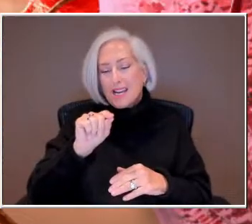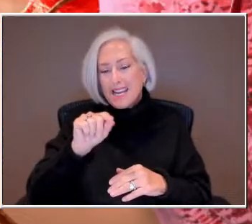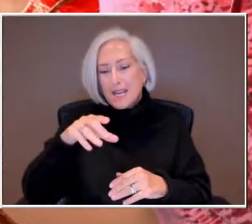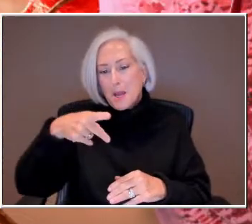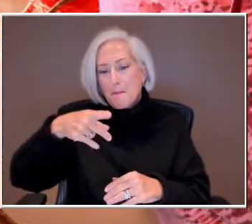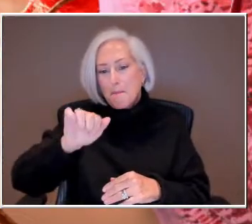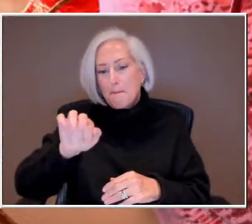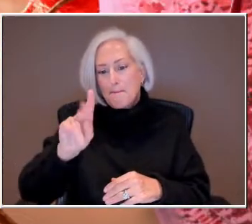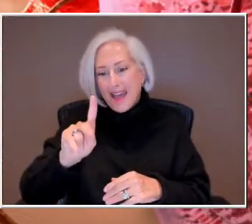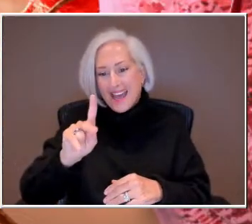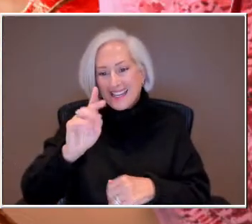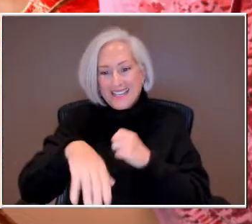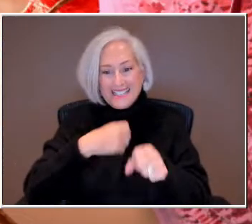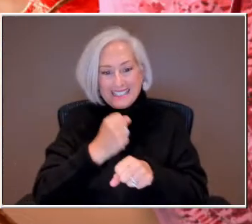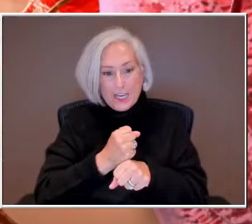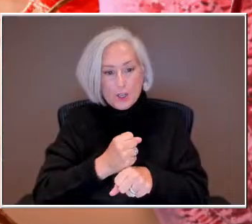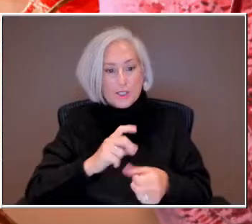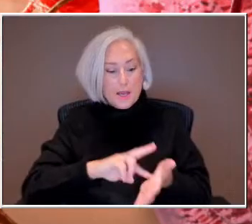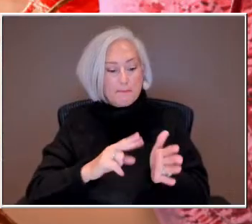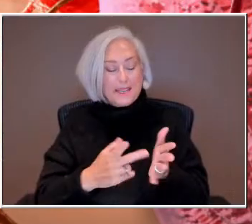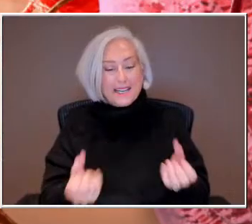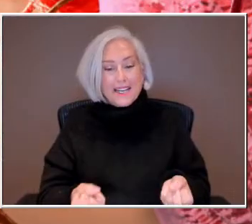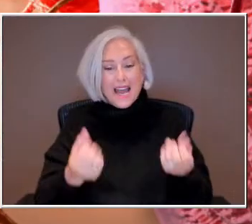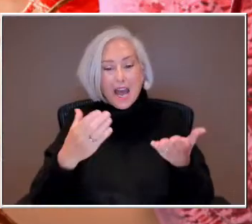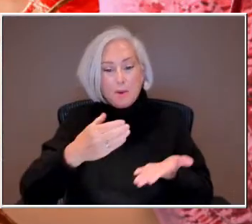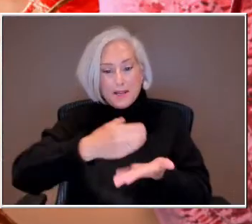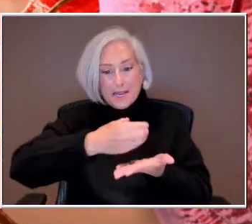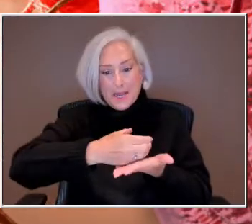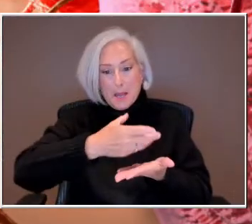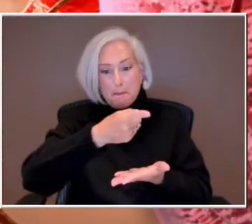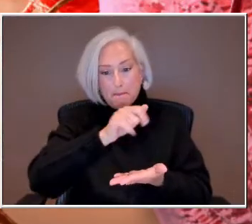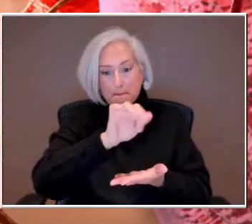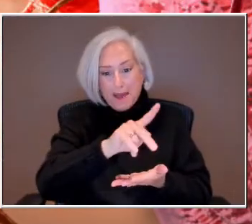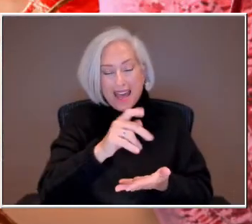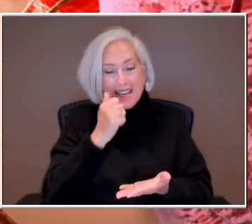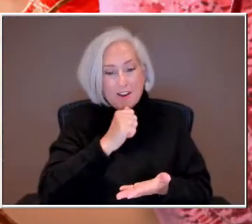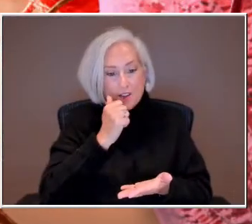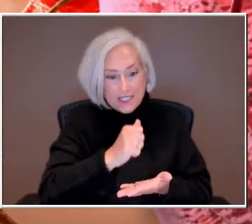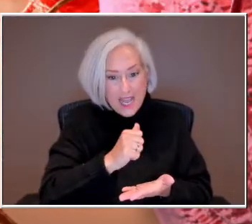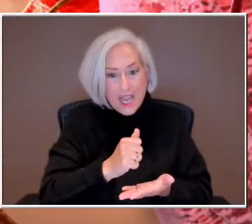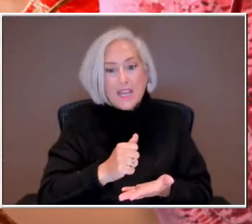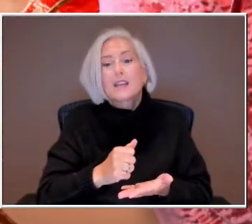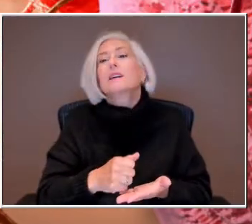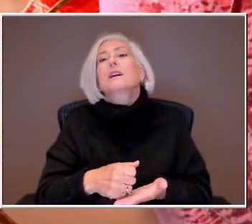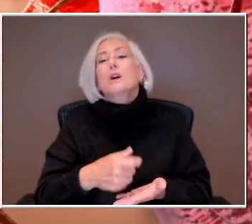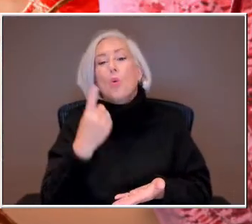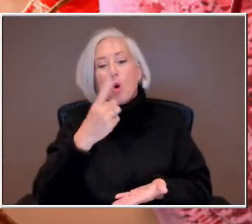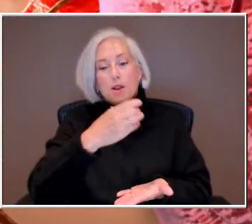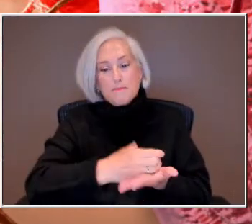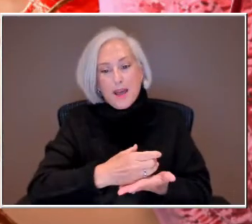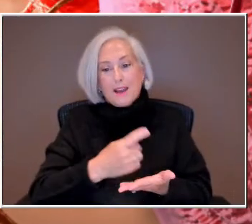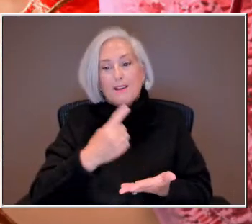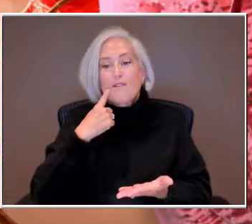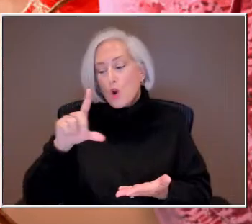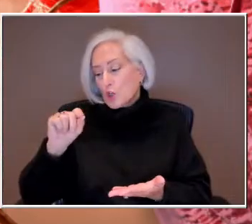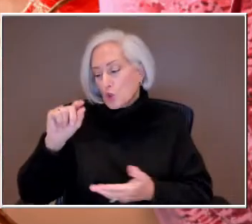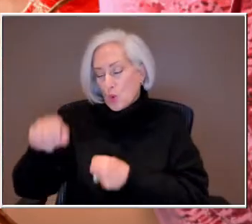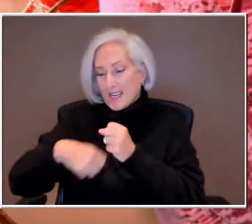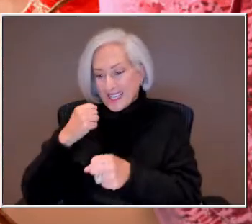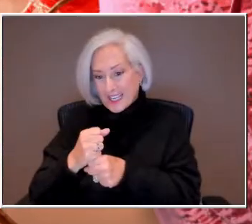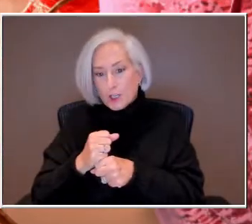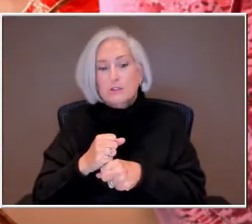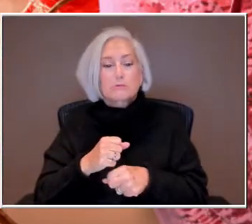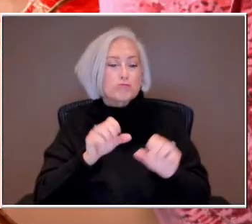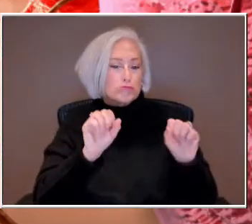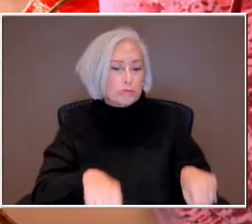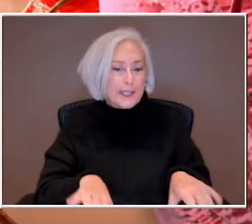number of years. So for instance, if someone smoked 1 pack a day for 20 years, then that's a 20 pack year history, they would be eligible. If someone smokes 2 packs